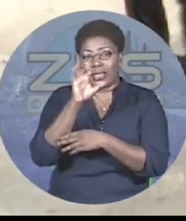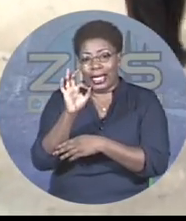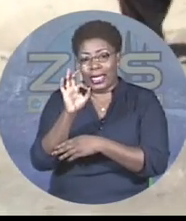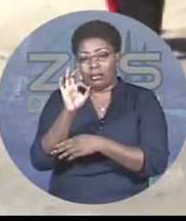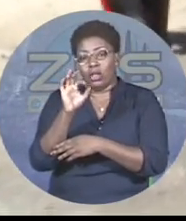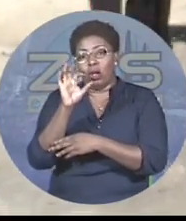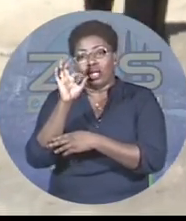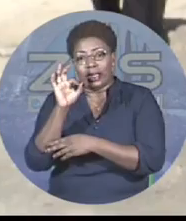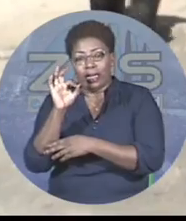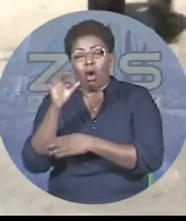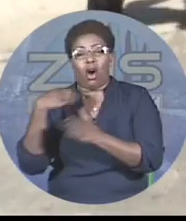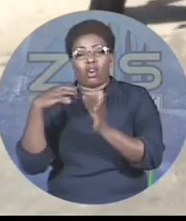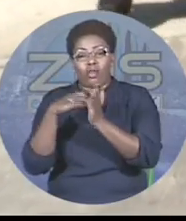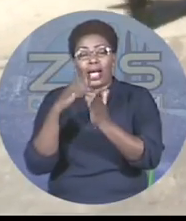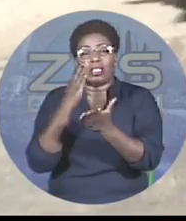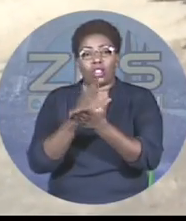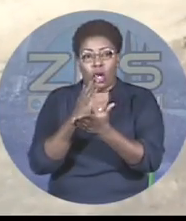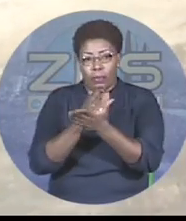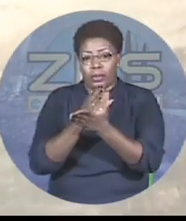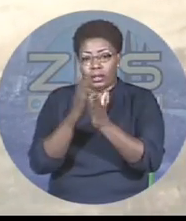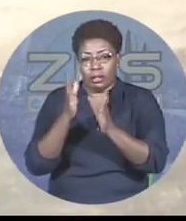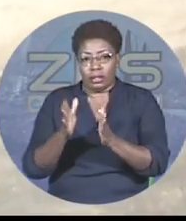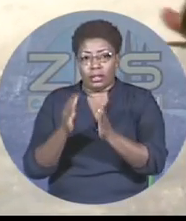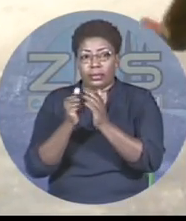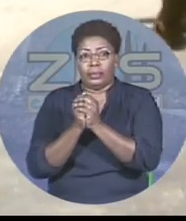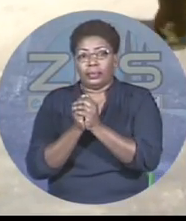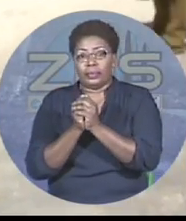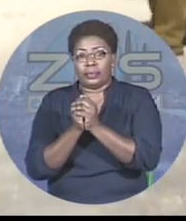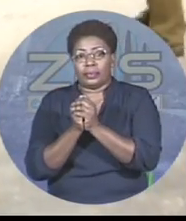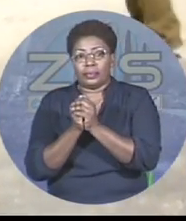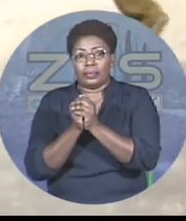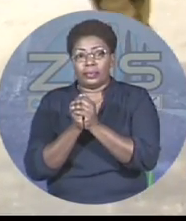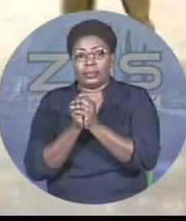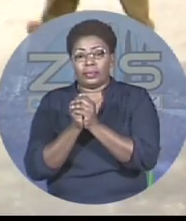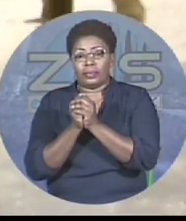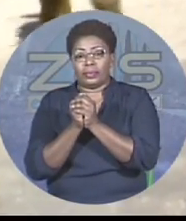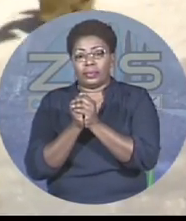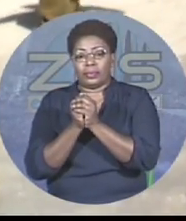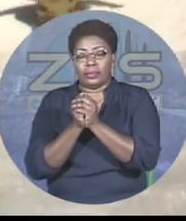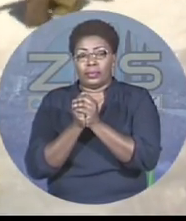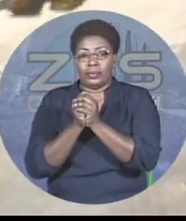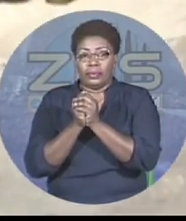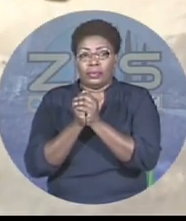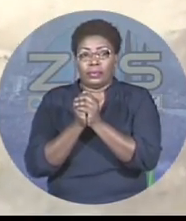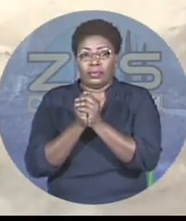919-911 or at Crime Stoppers, which is 328-TIPS. Jiminy Swain, ZNS Network News.